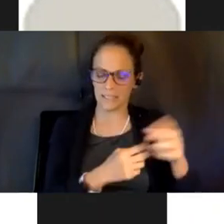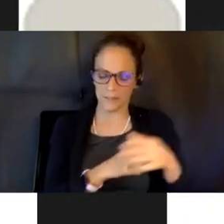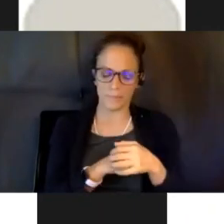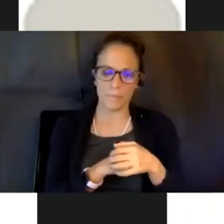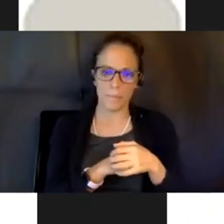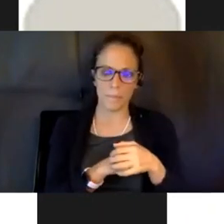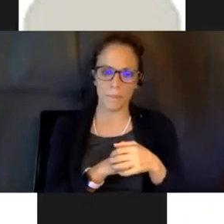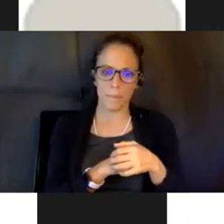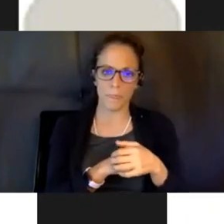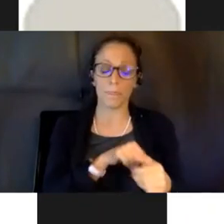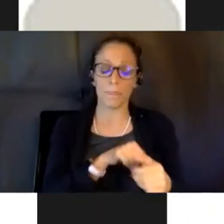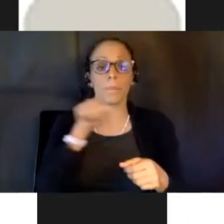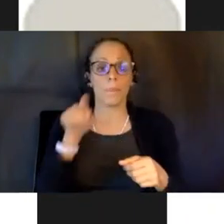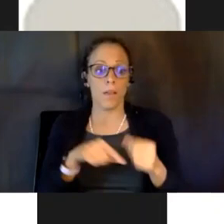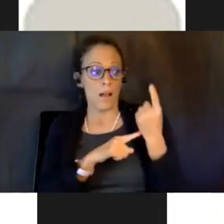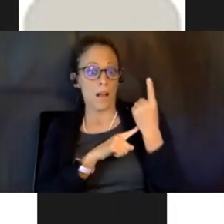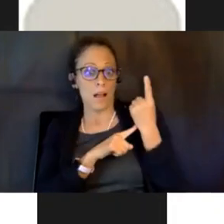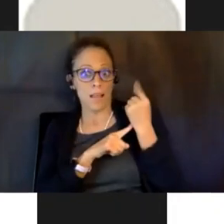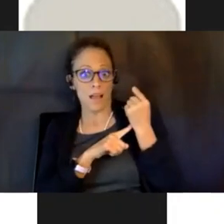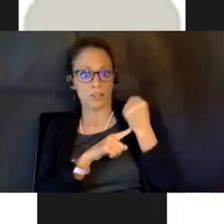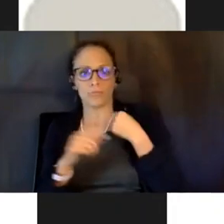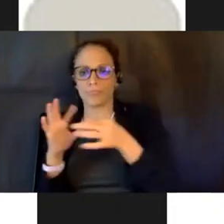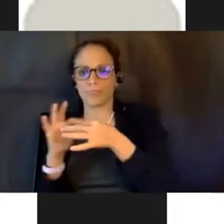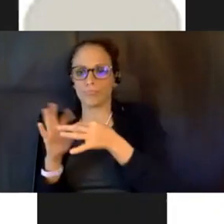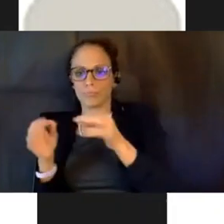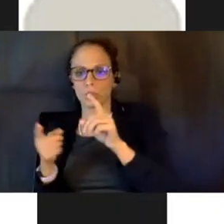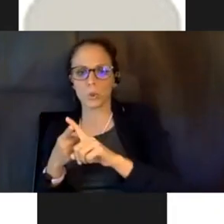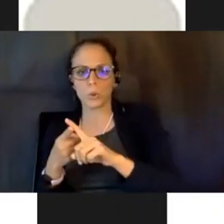Festival a year ago about this, did I say this already?